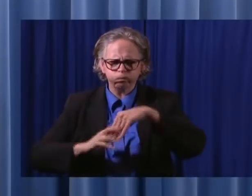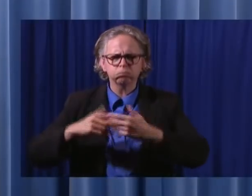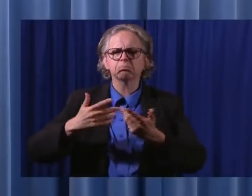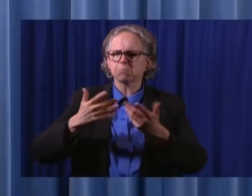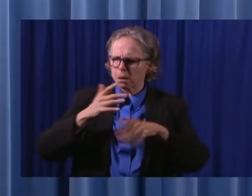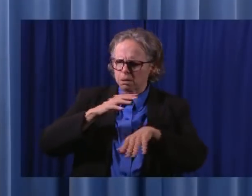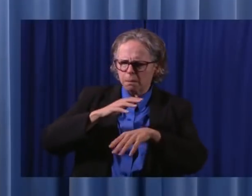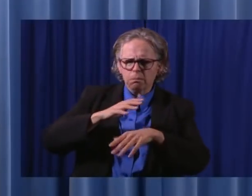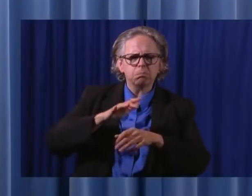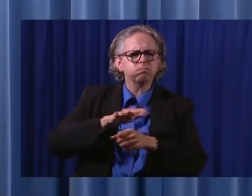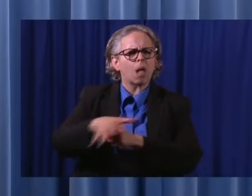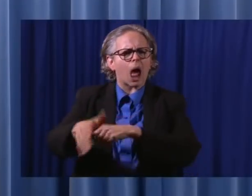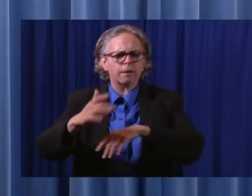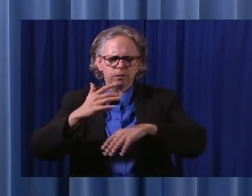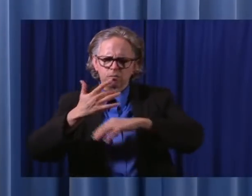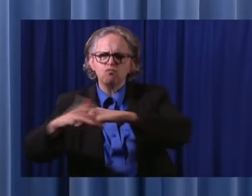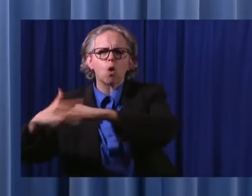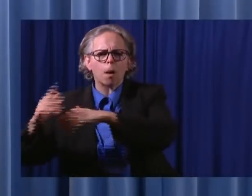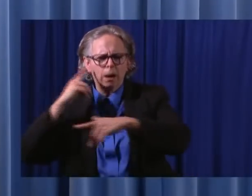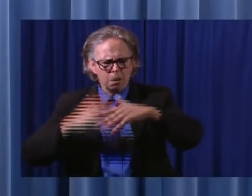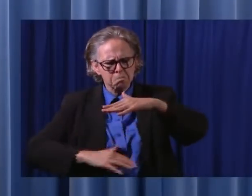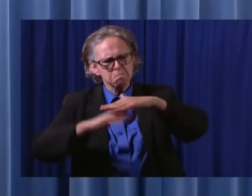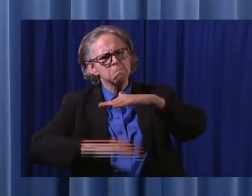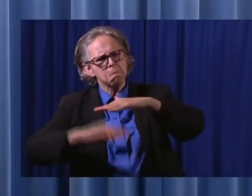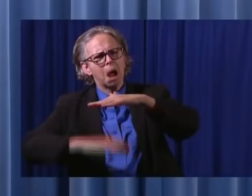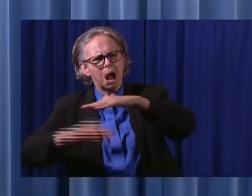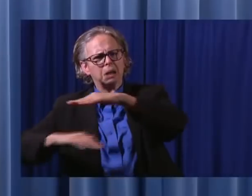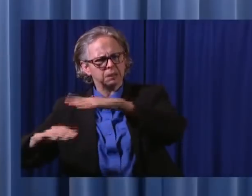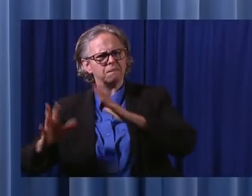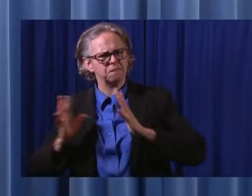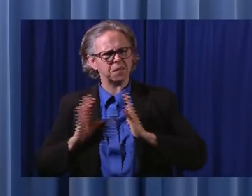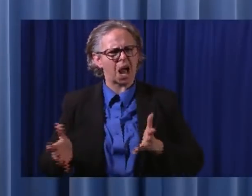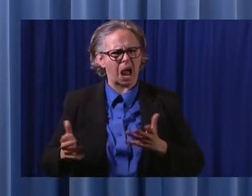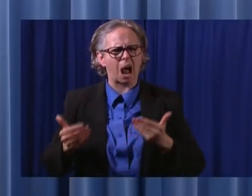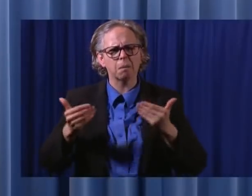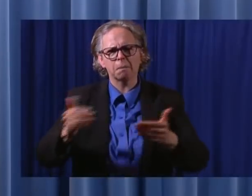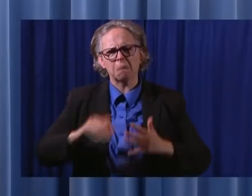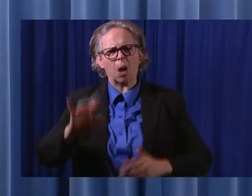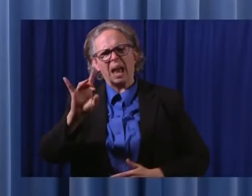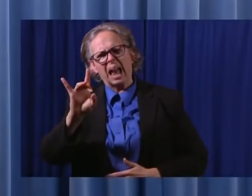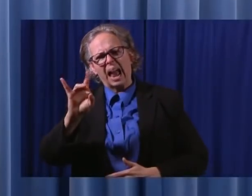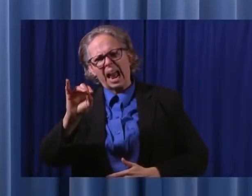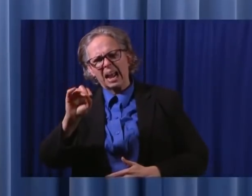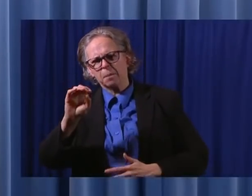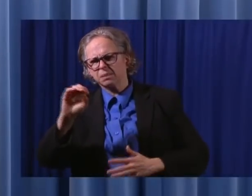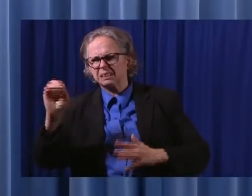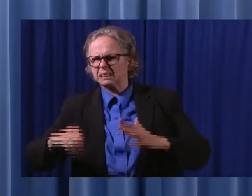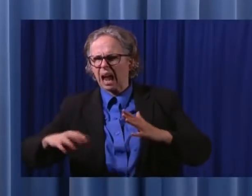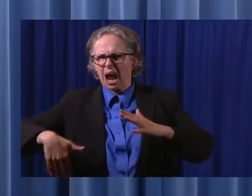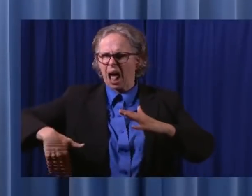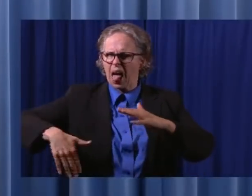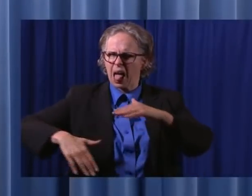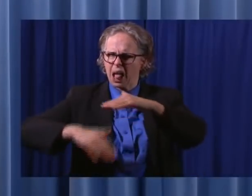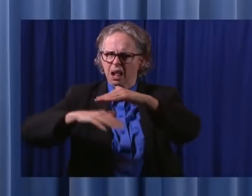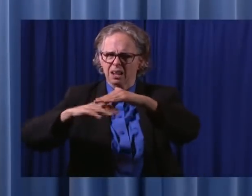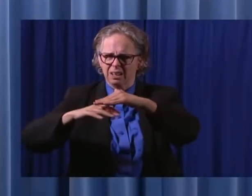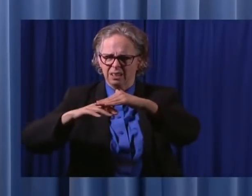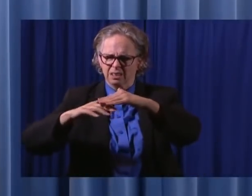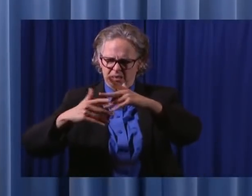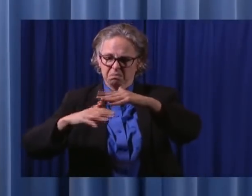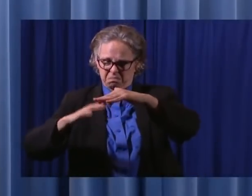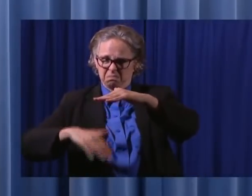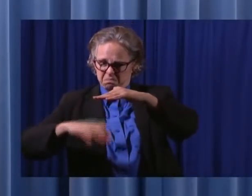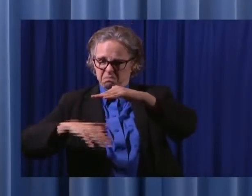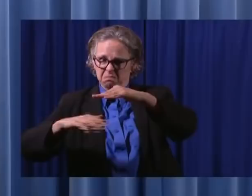threshold of 80%, which is when the hospitals start getting concerned, of overall utilization for ICU